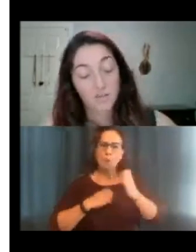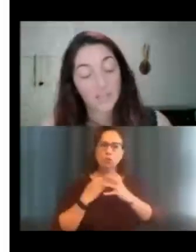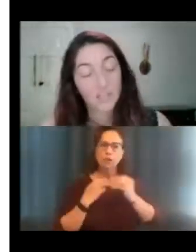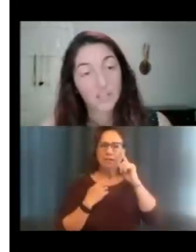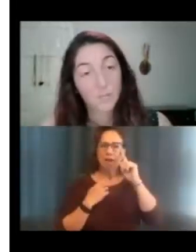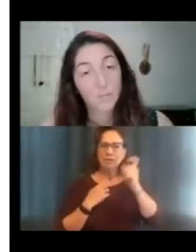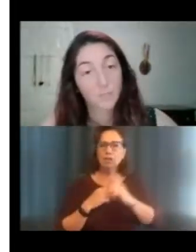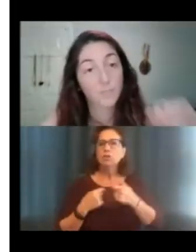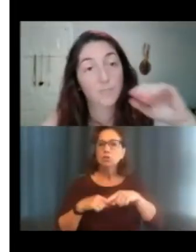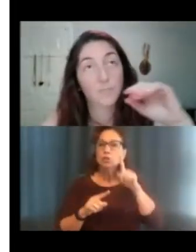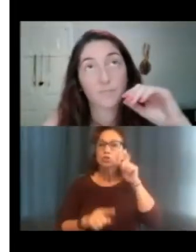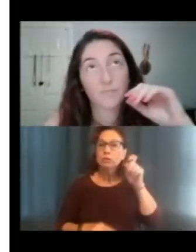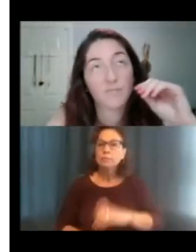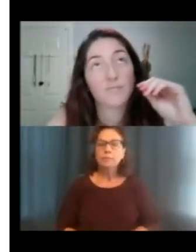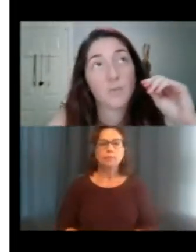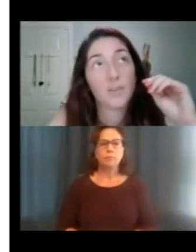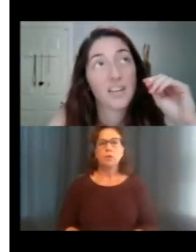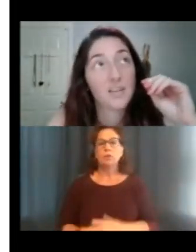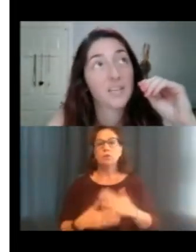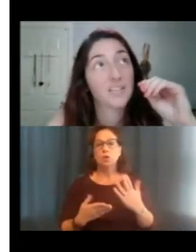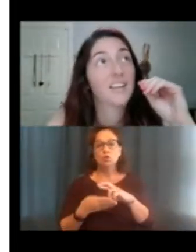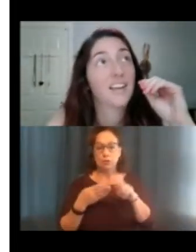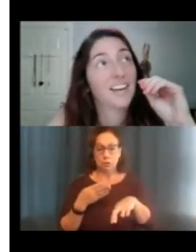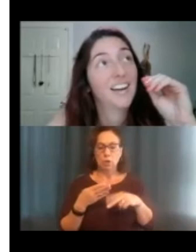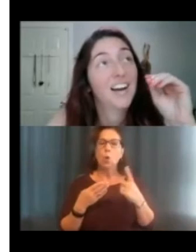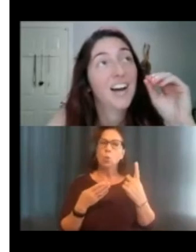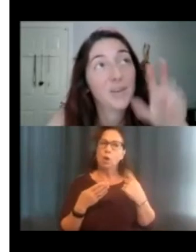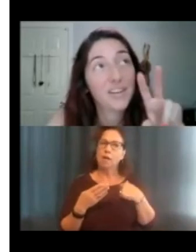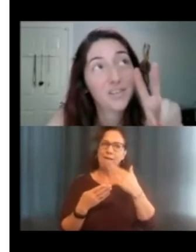So our results, one thing I didn't mention,